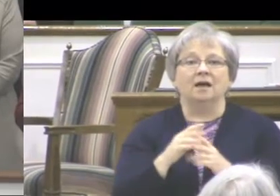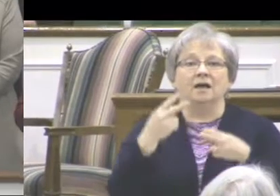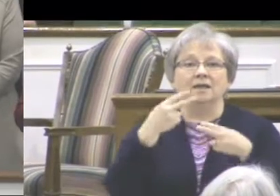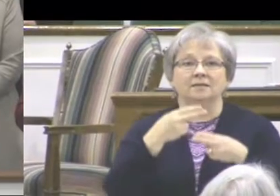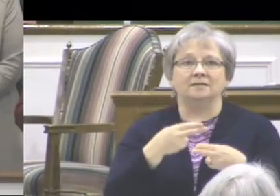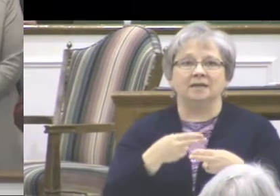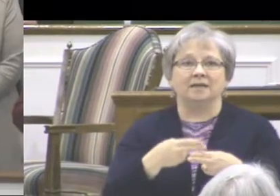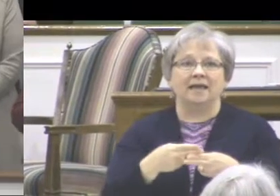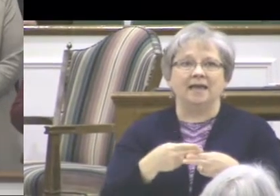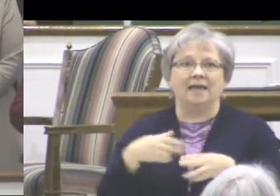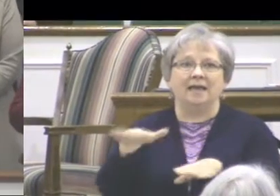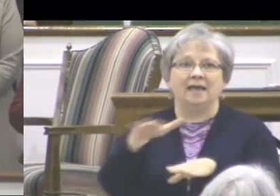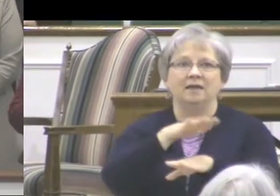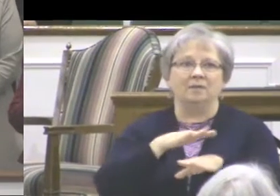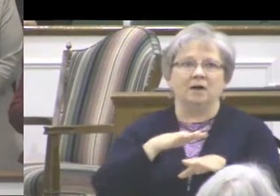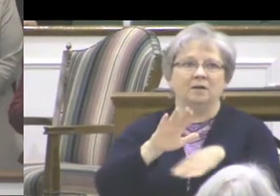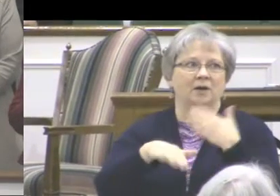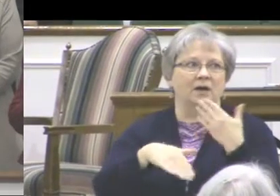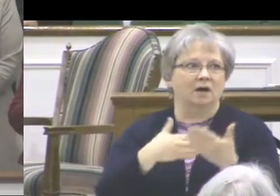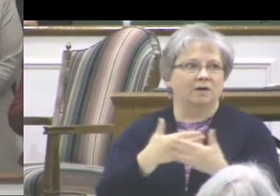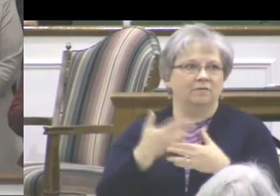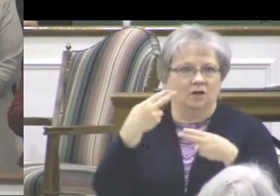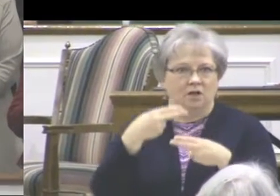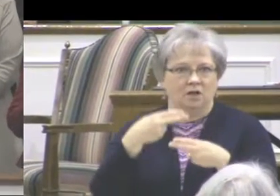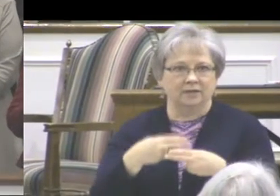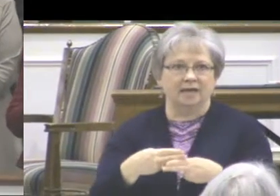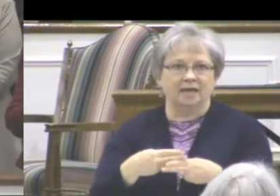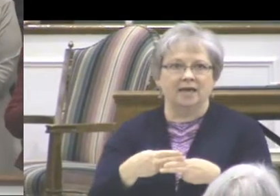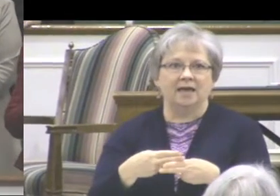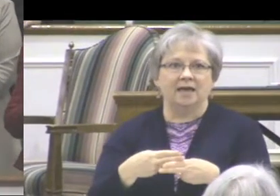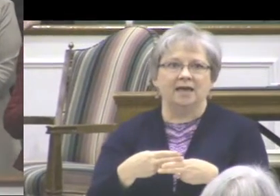him, Jesus, the name of God.